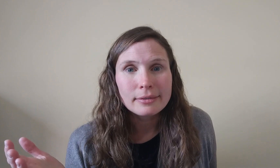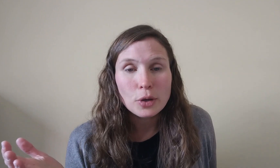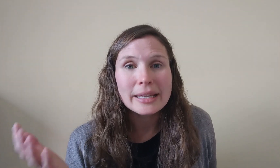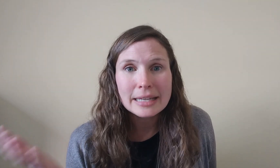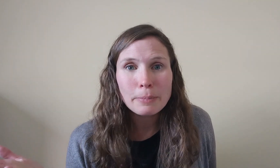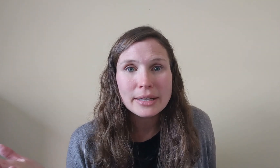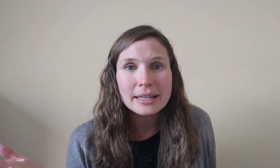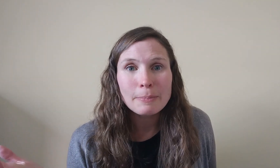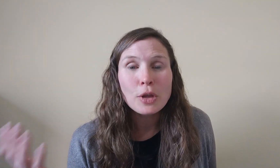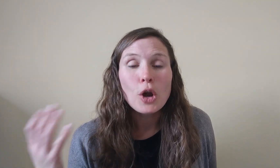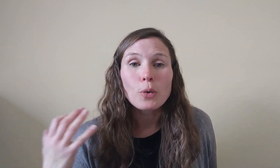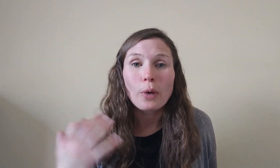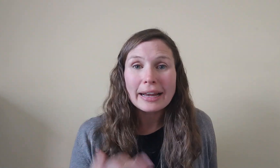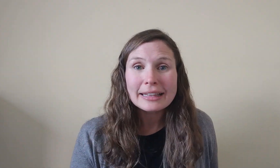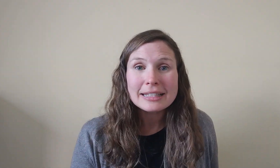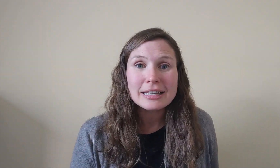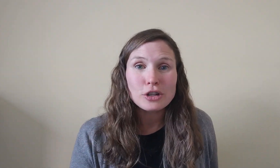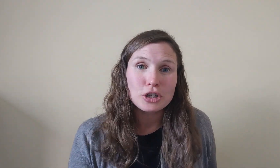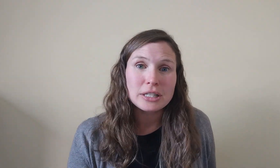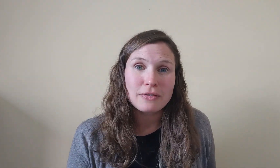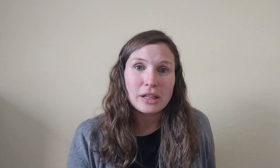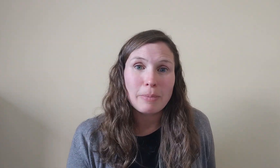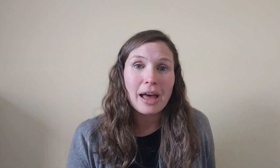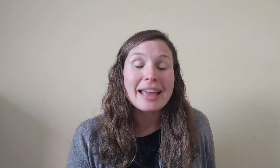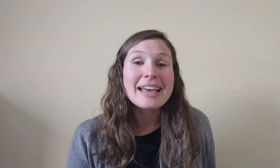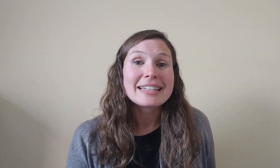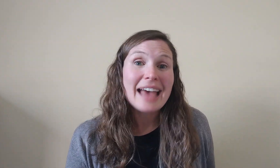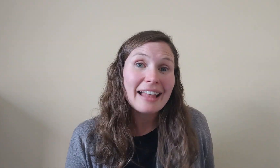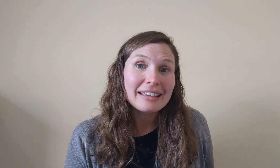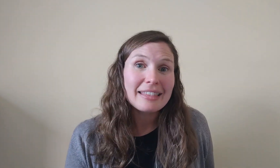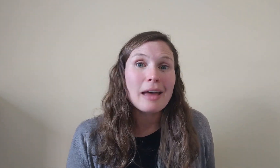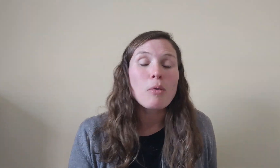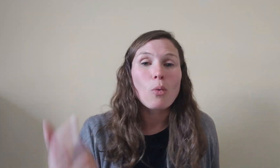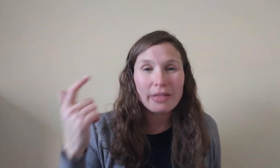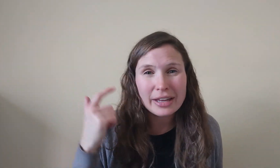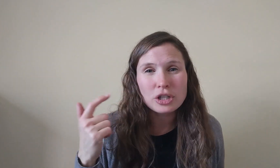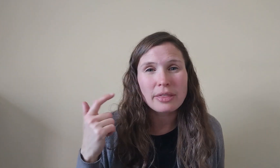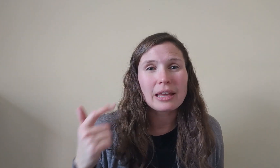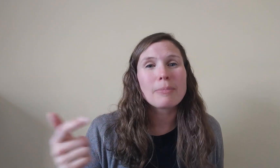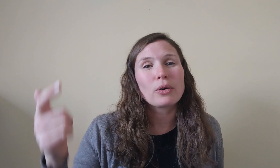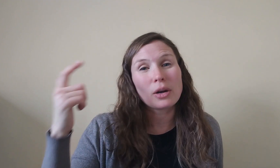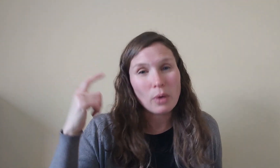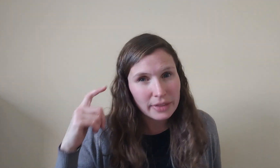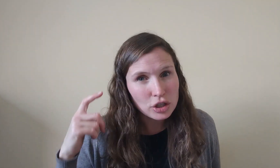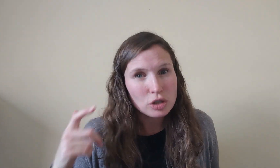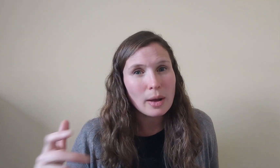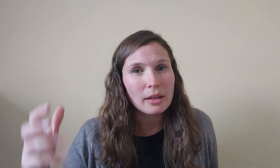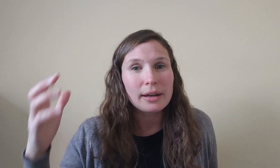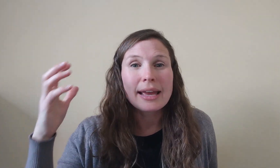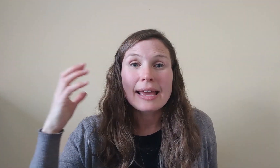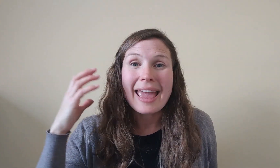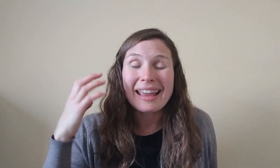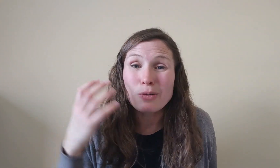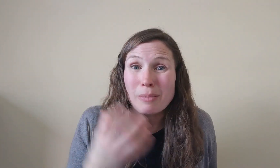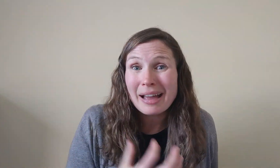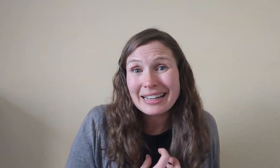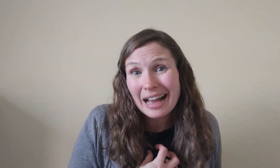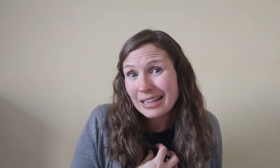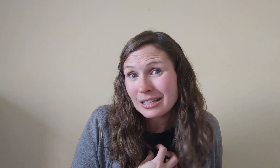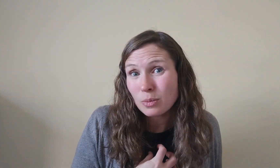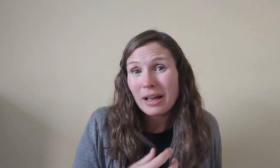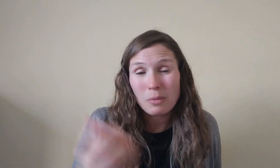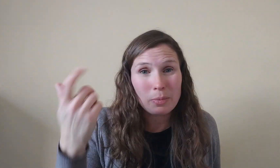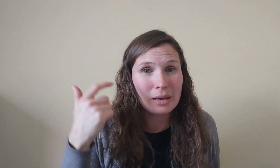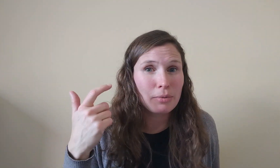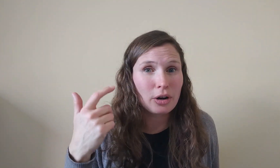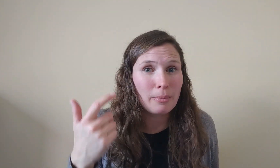prison. So he's in prison, writing this to the church in Philippi, telling them what they should think about and what they should dwell on, and reminding